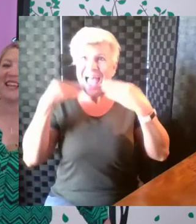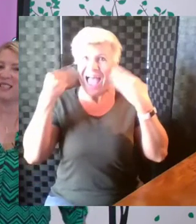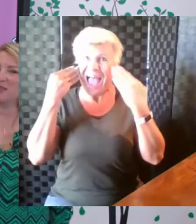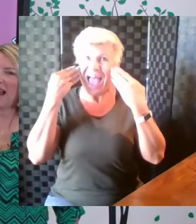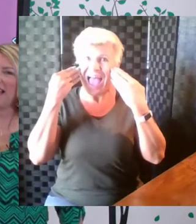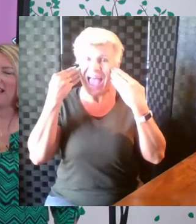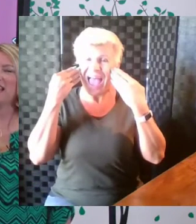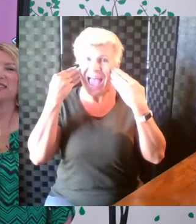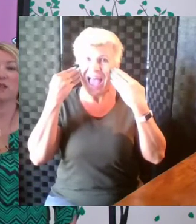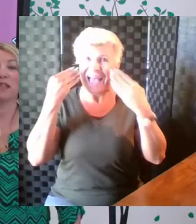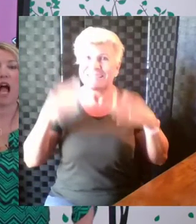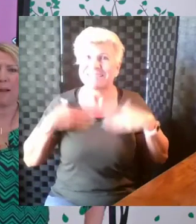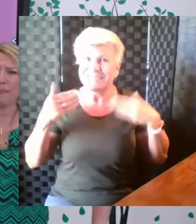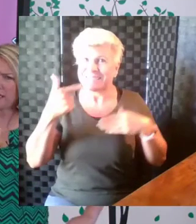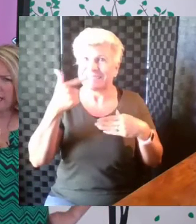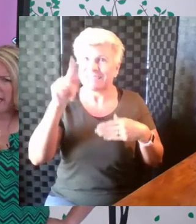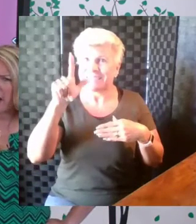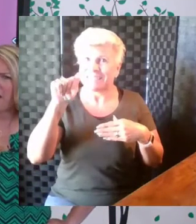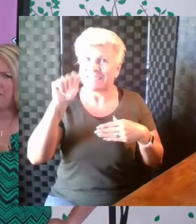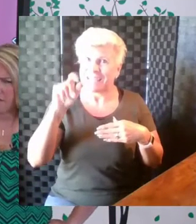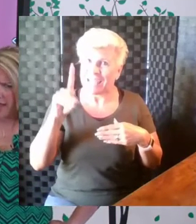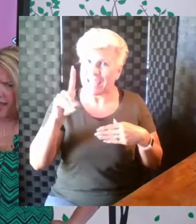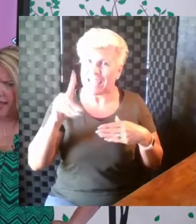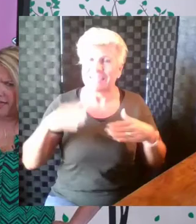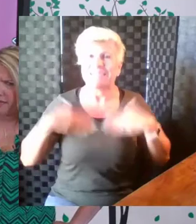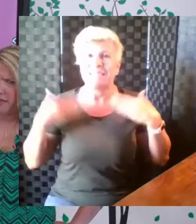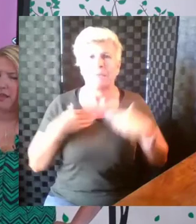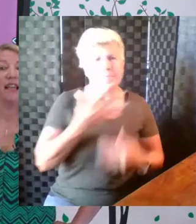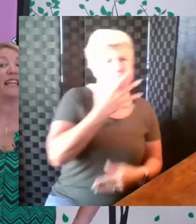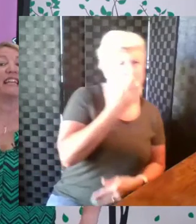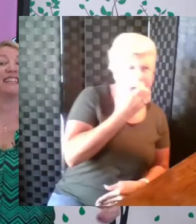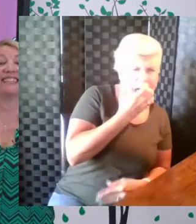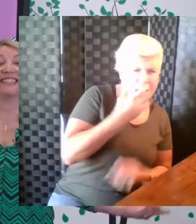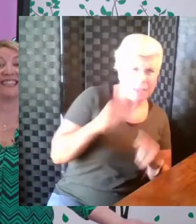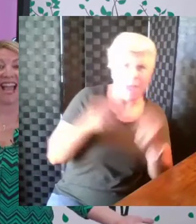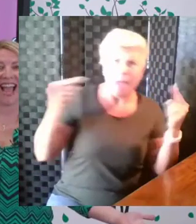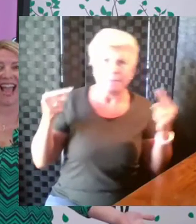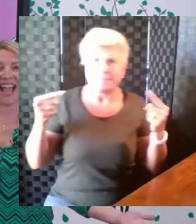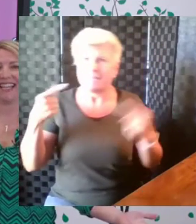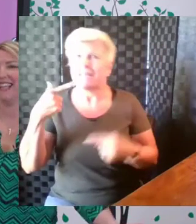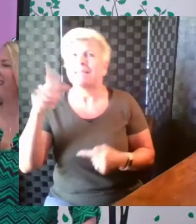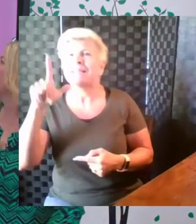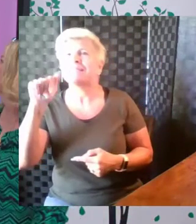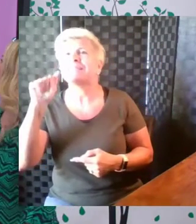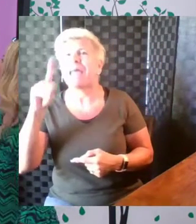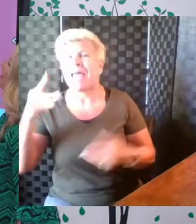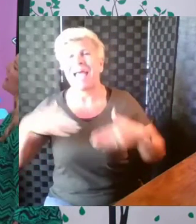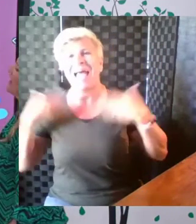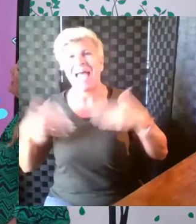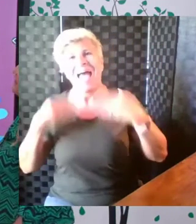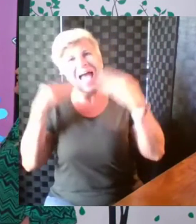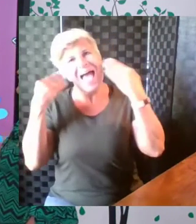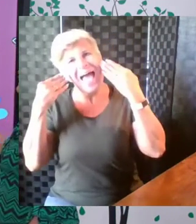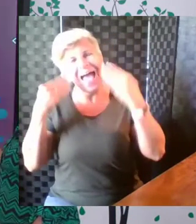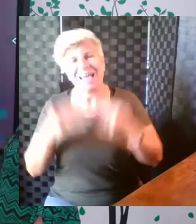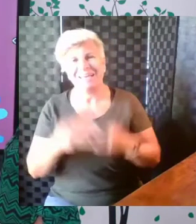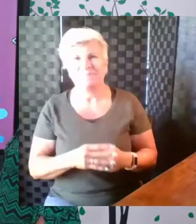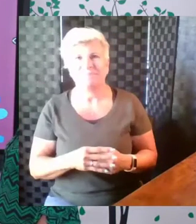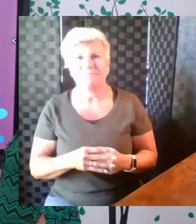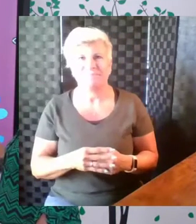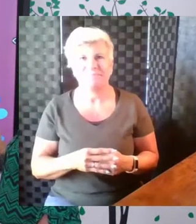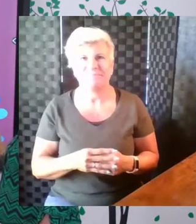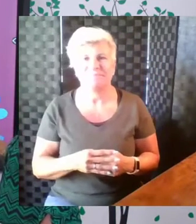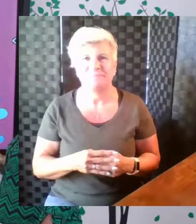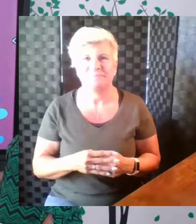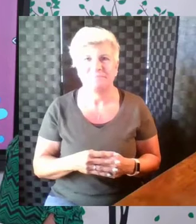Glad. That's right. So the opposite of mad is glad. Let's try